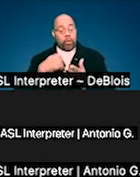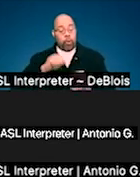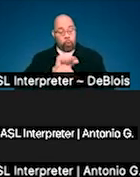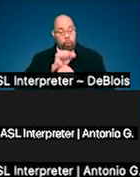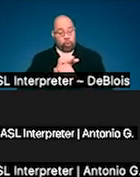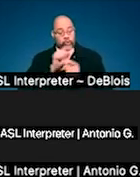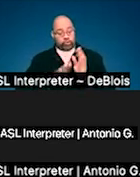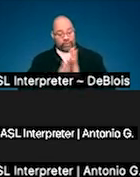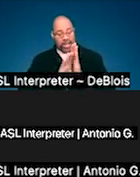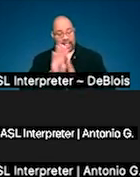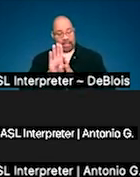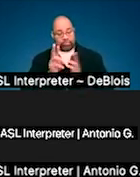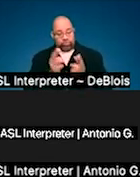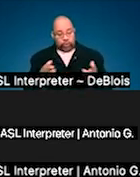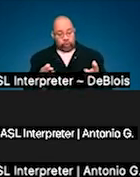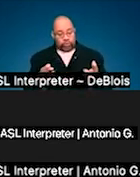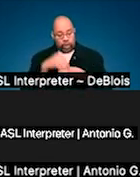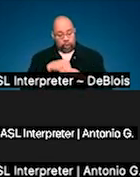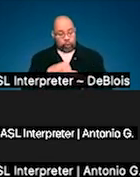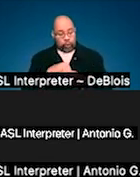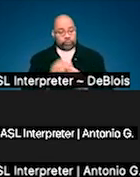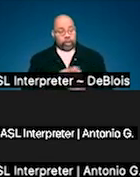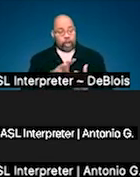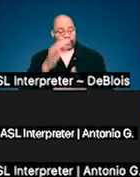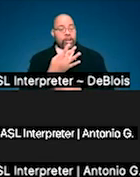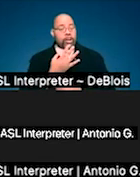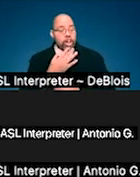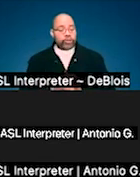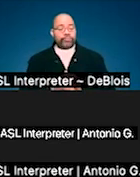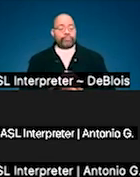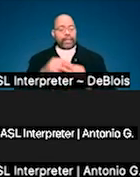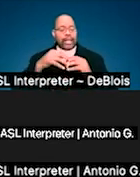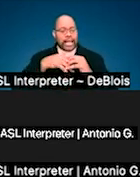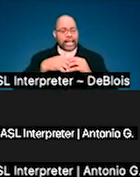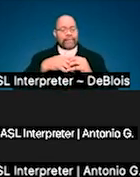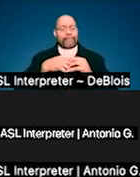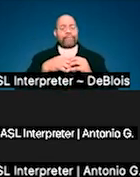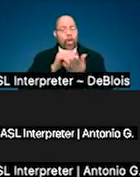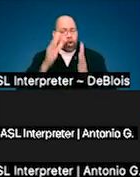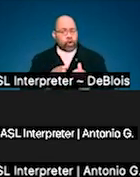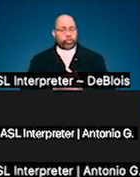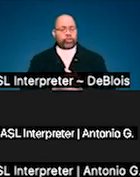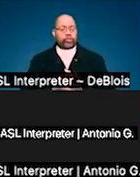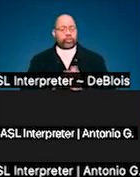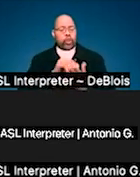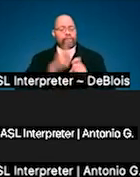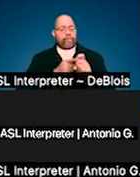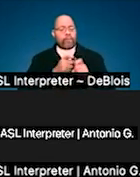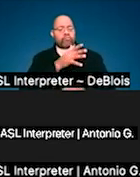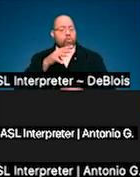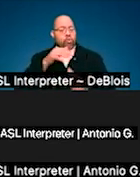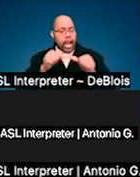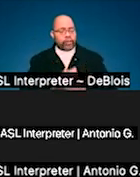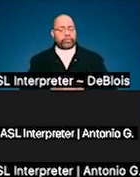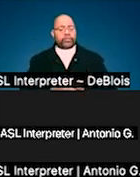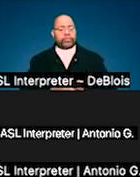to develop the resource included learners of color, Native and Indigenous learners, learners from rural